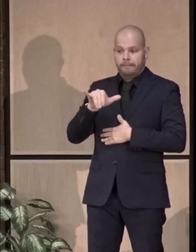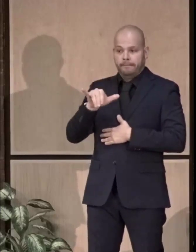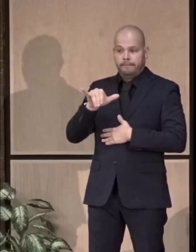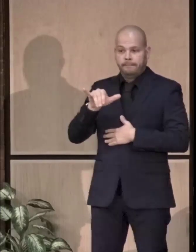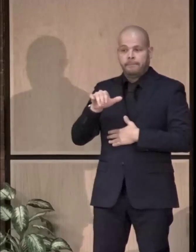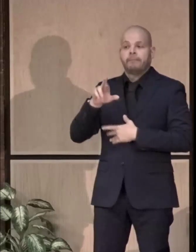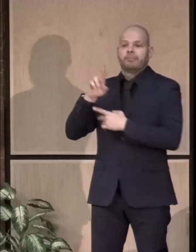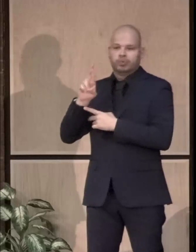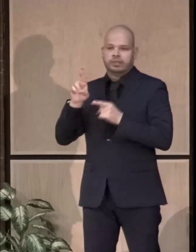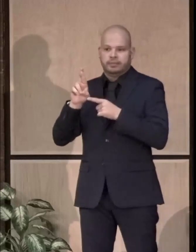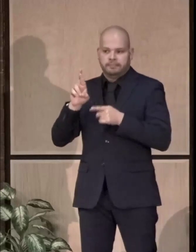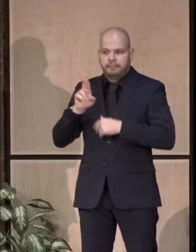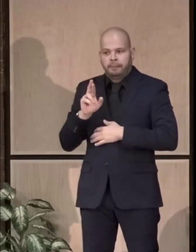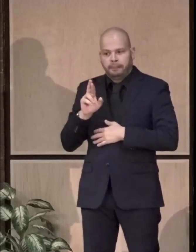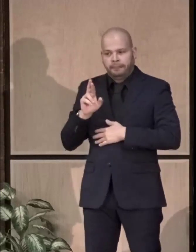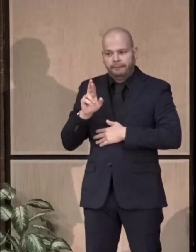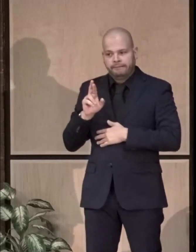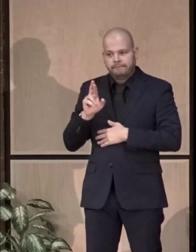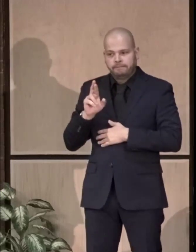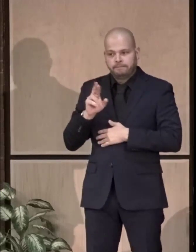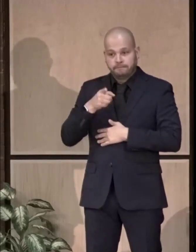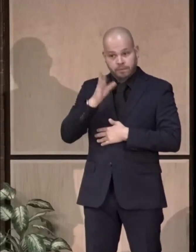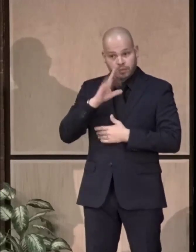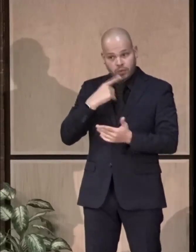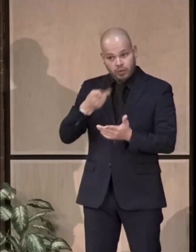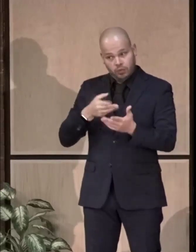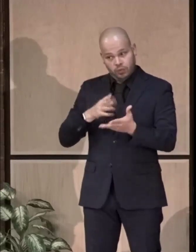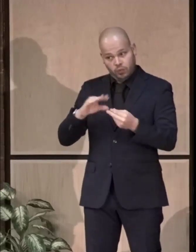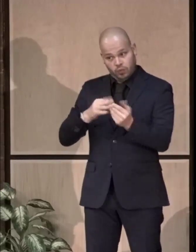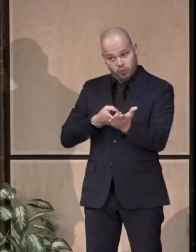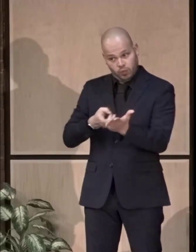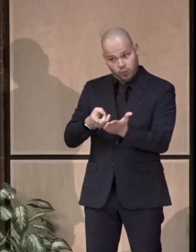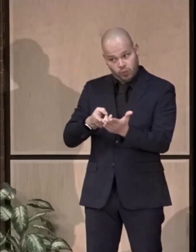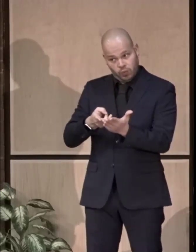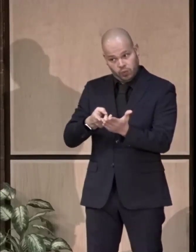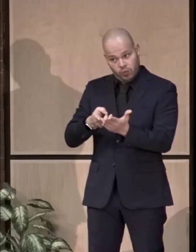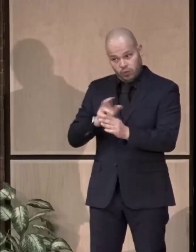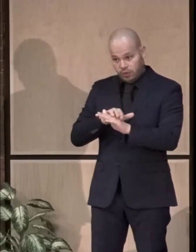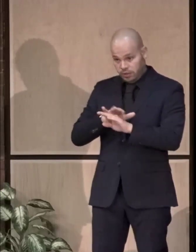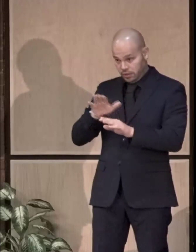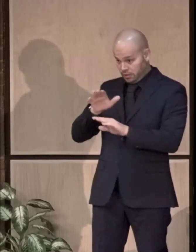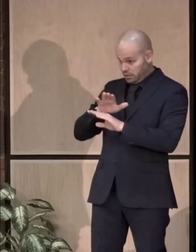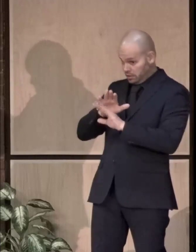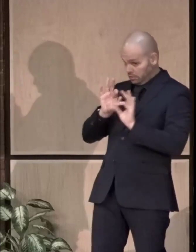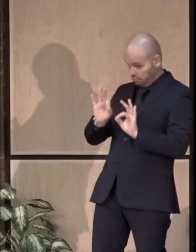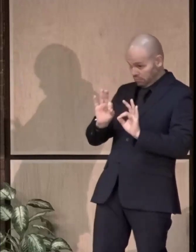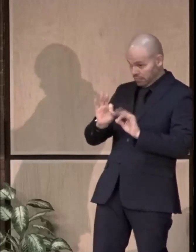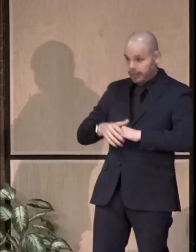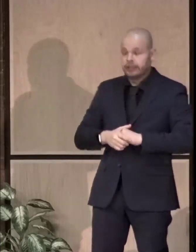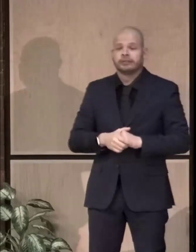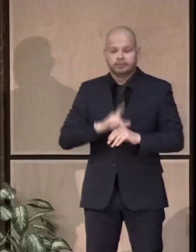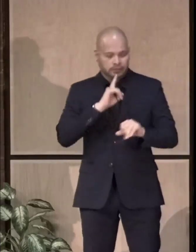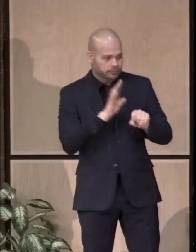matter now of hearing will be the truth, the whole truth, and nothing but the truth to help you, God. I do. May we see you. Thank you.